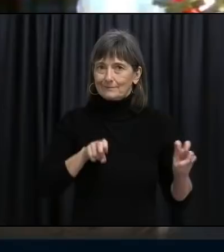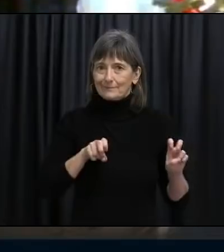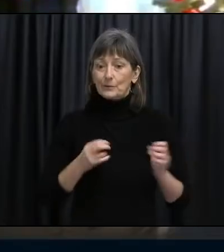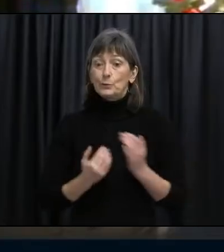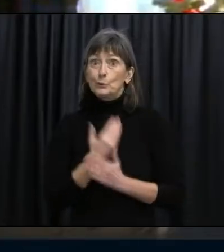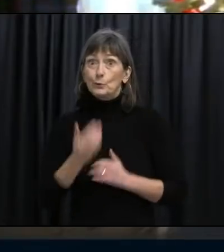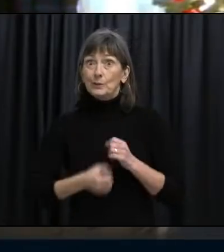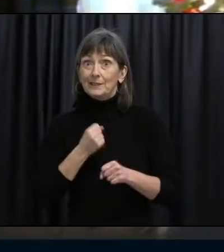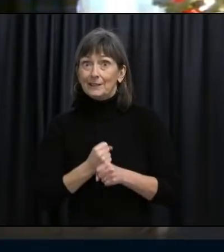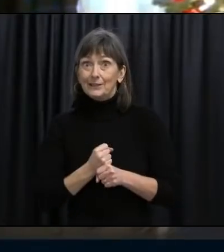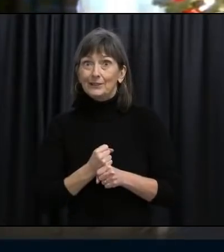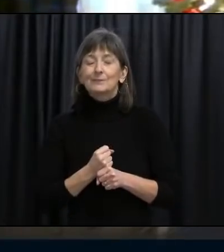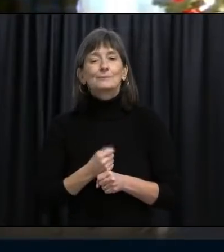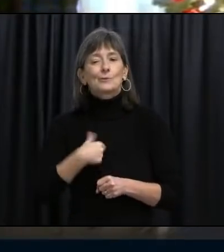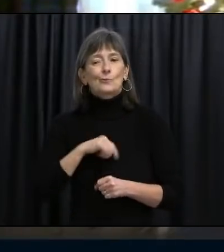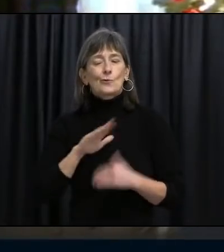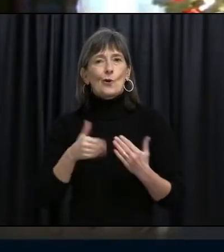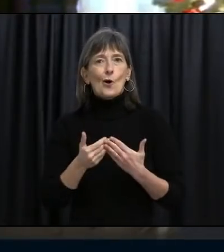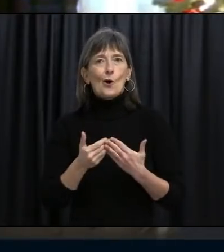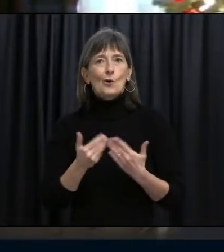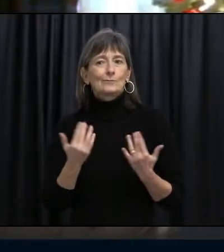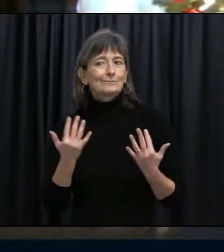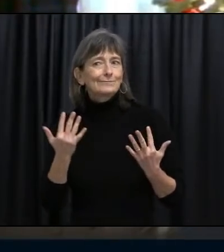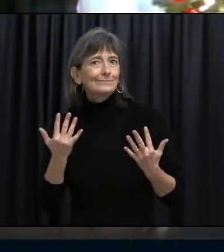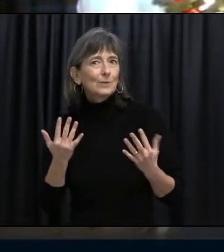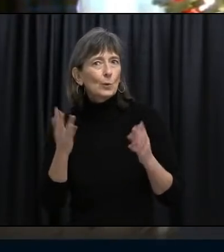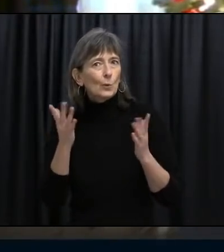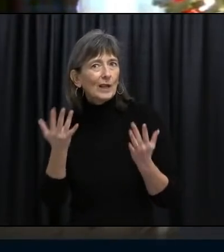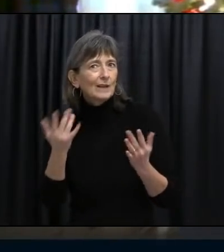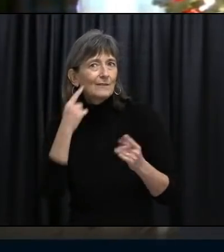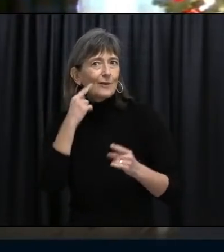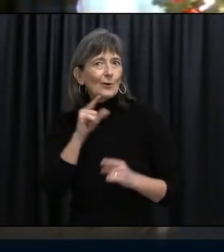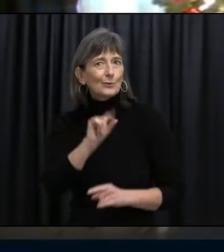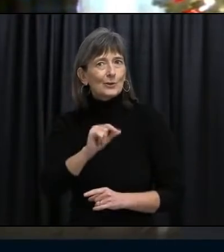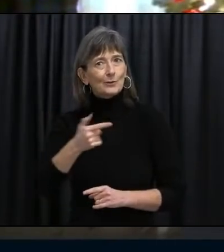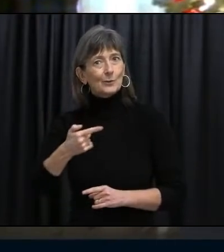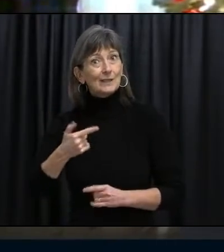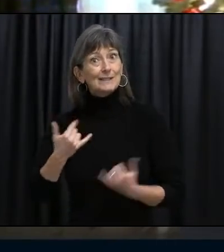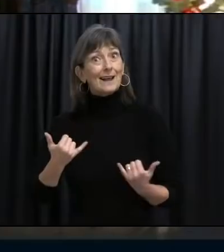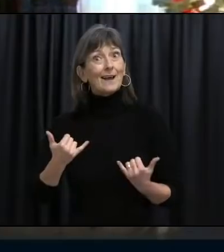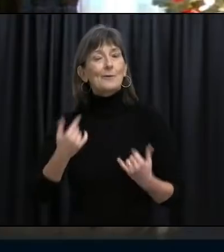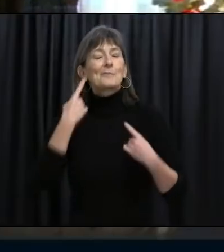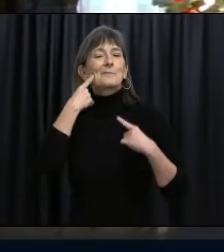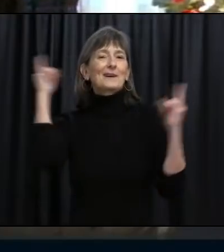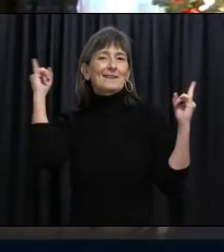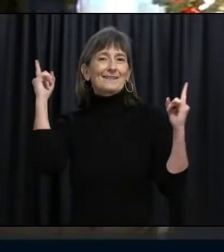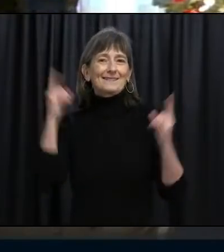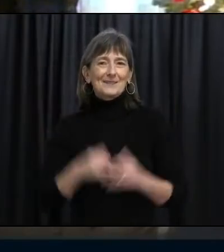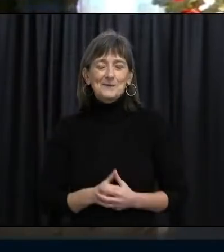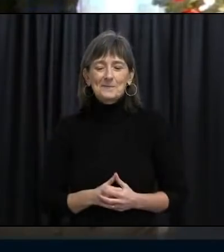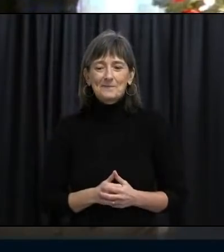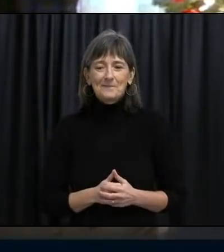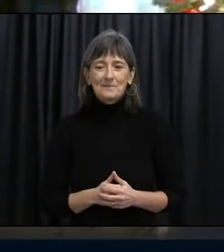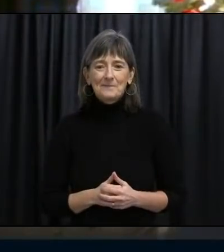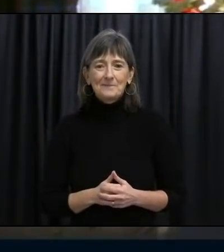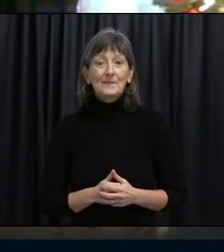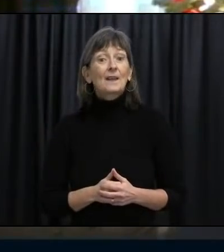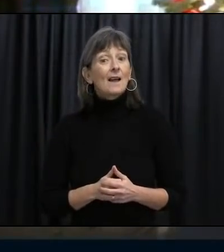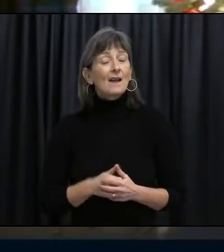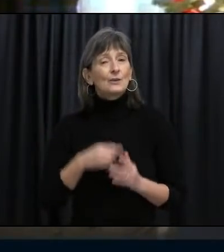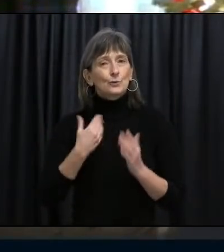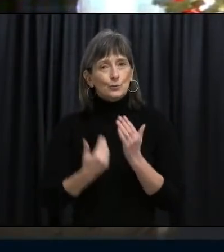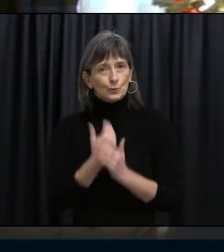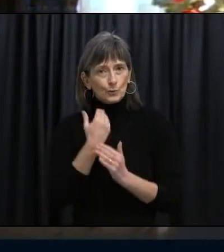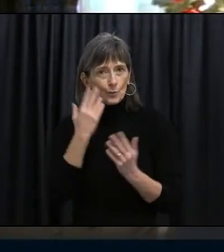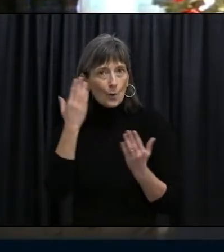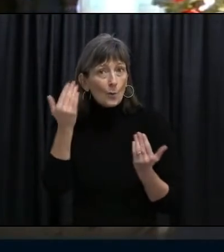of us have eagerly awaited 2021. Well, now it's here. And with that comes new hope